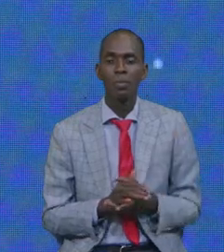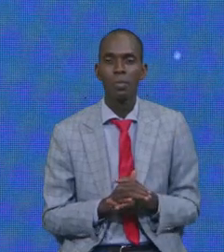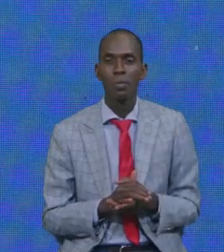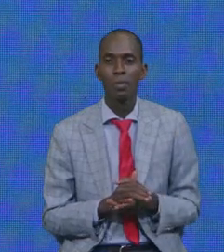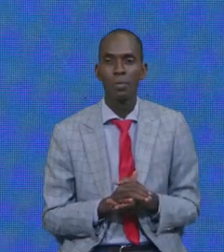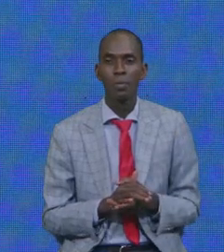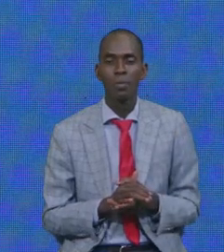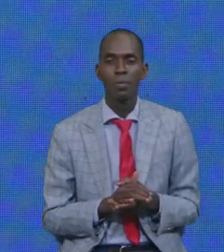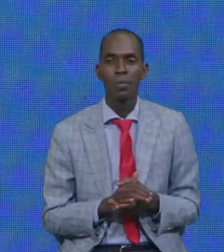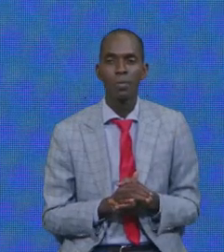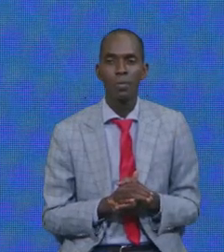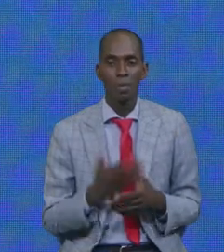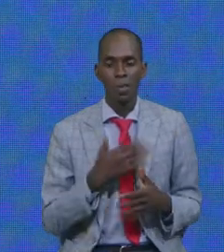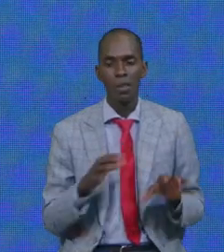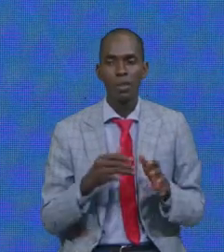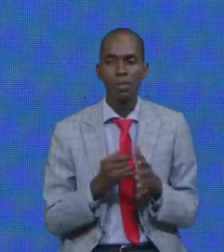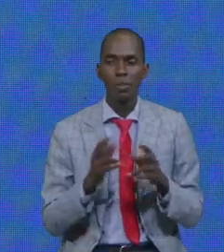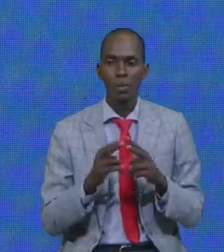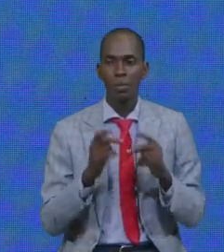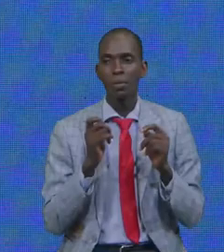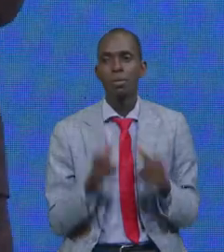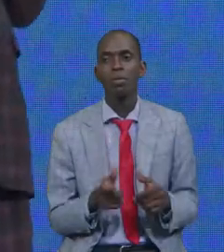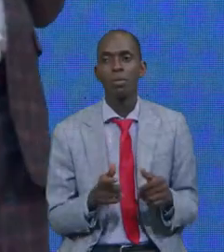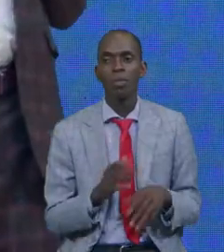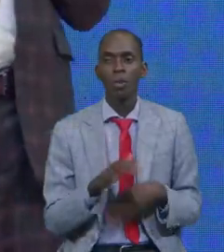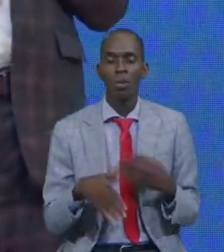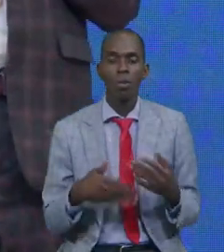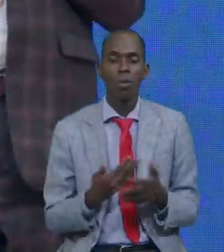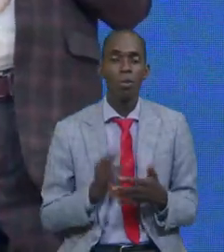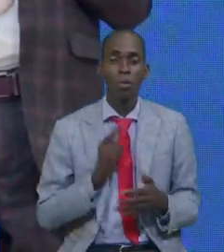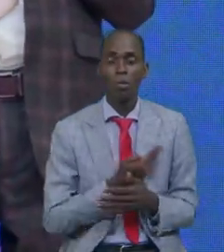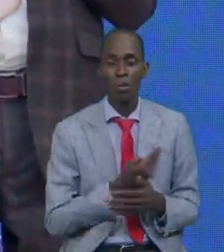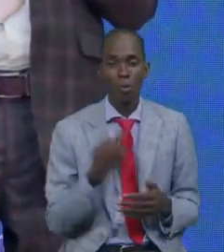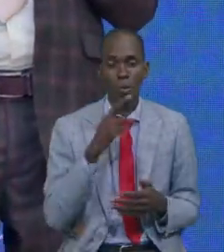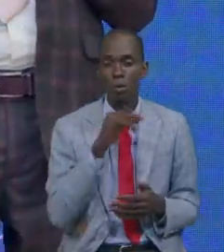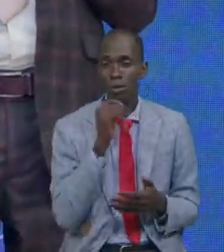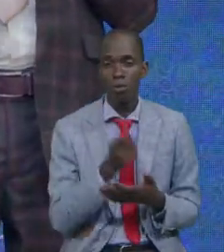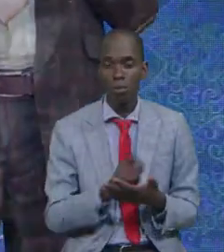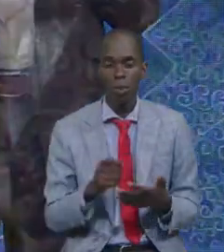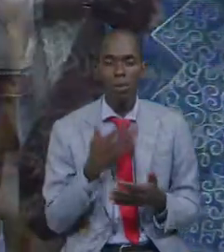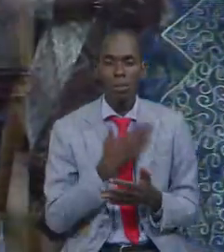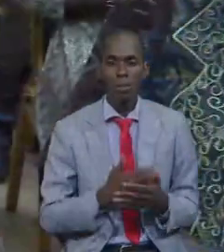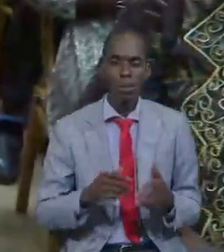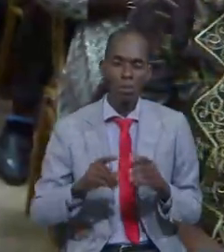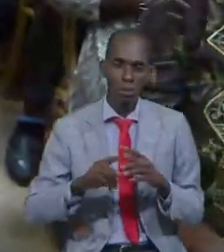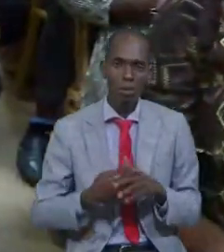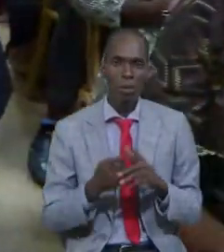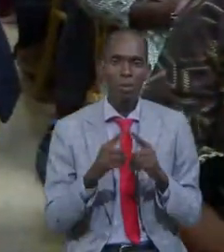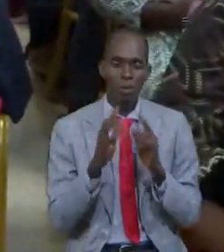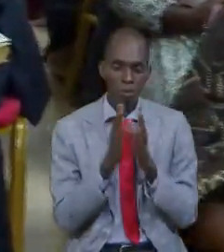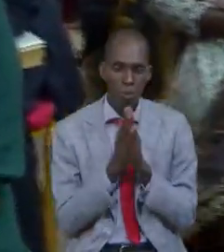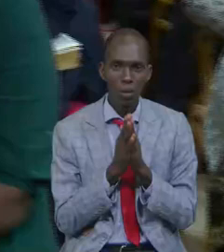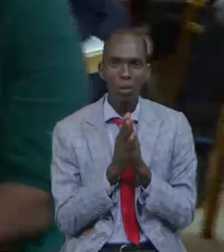Okay, let's do that quickly. All of us, let's continue to pray. Stay in the mood of prayer.